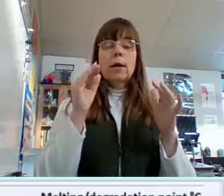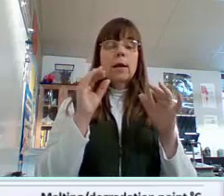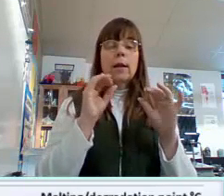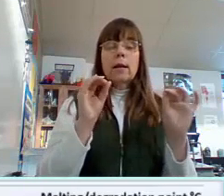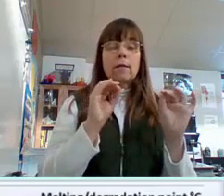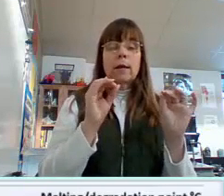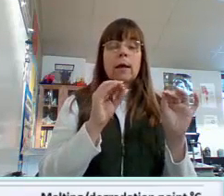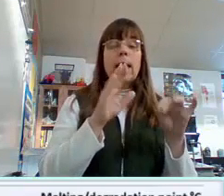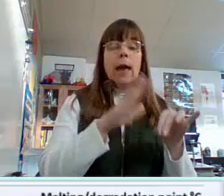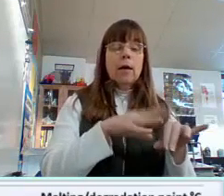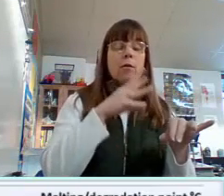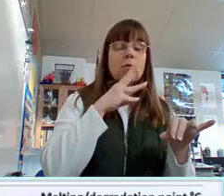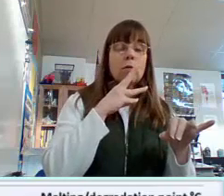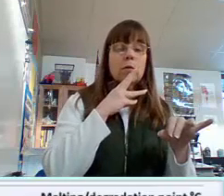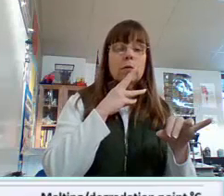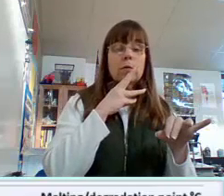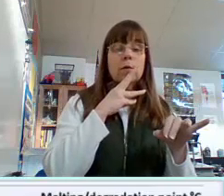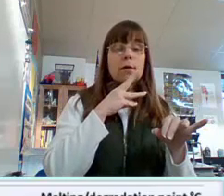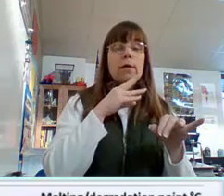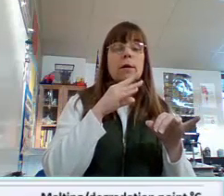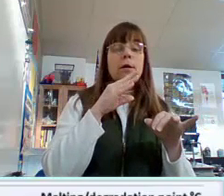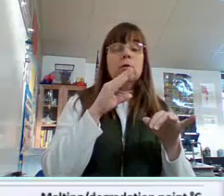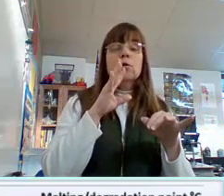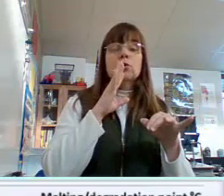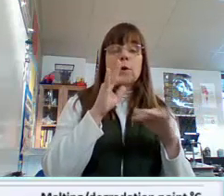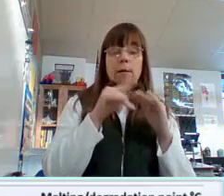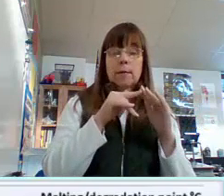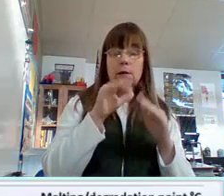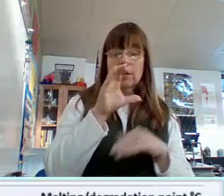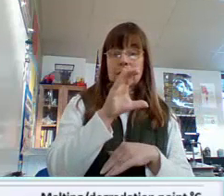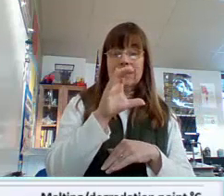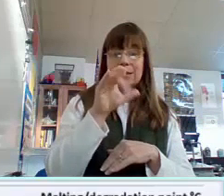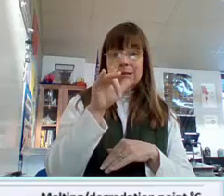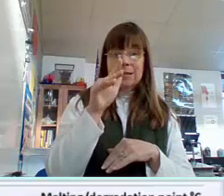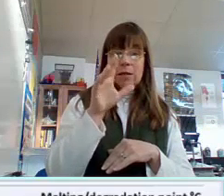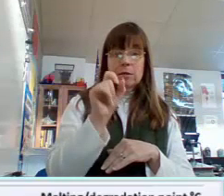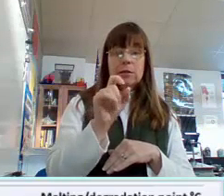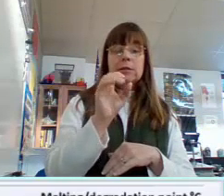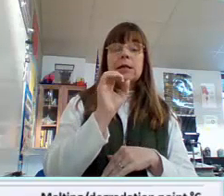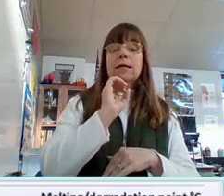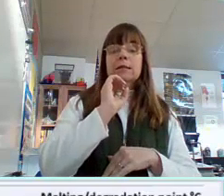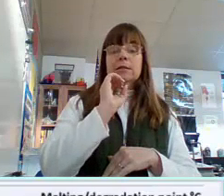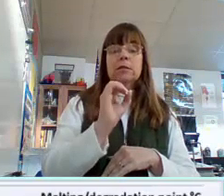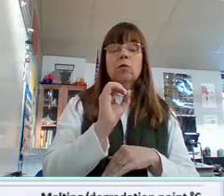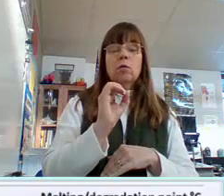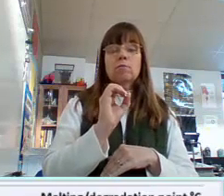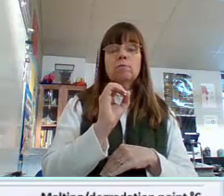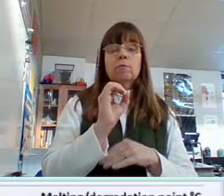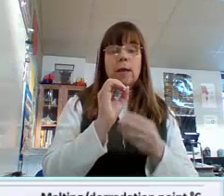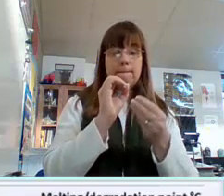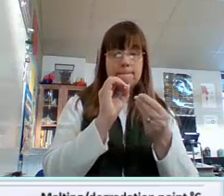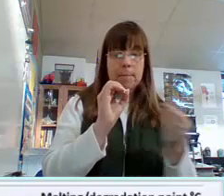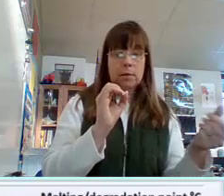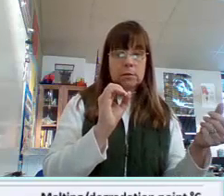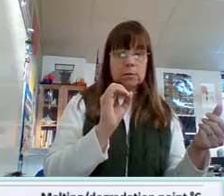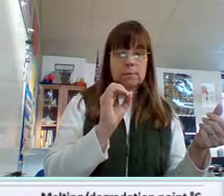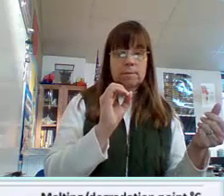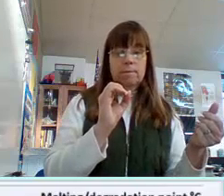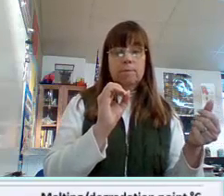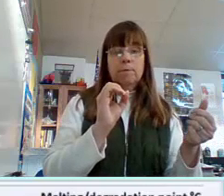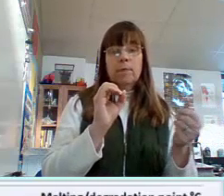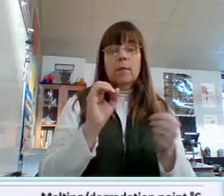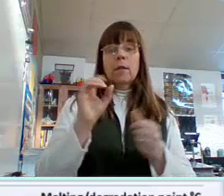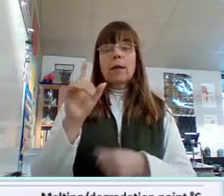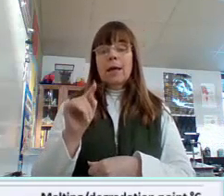nothing there at water, because when we're talking about Celsius, water melts at 0 degrees Celsius. But when you get up